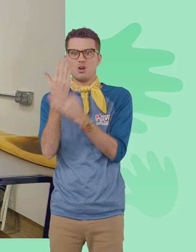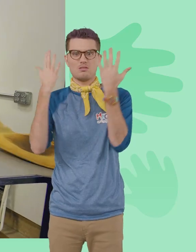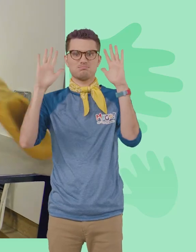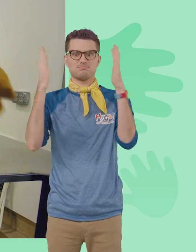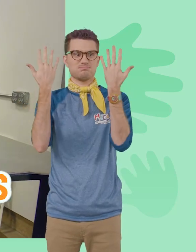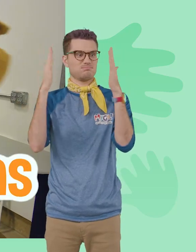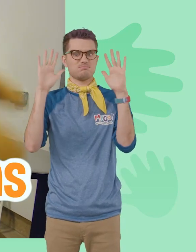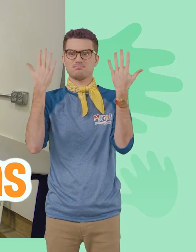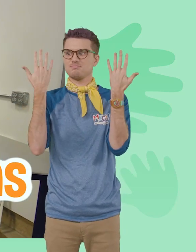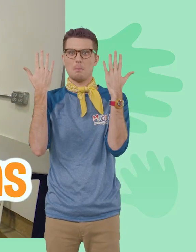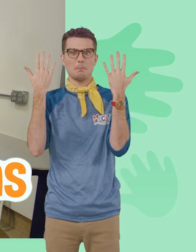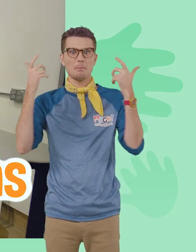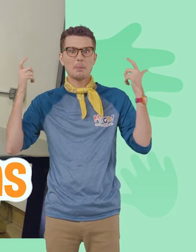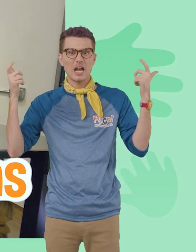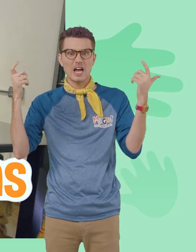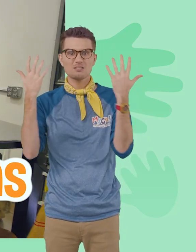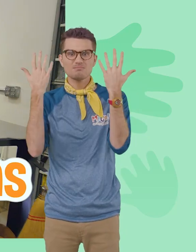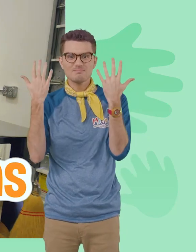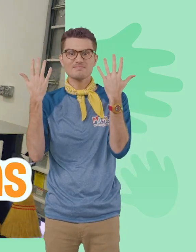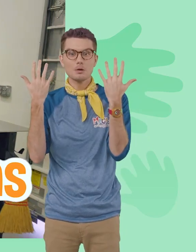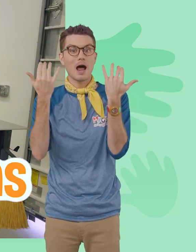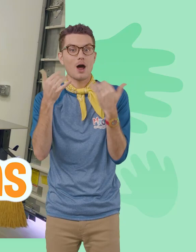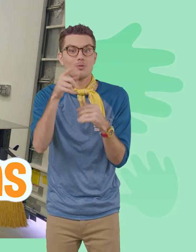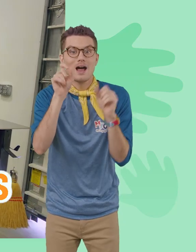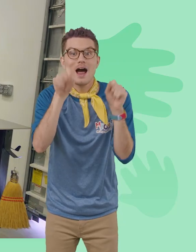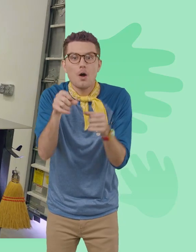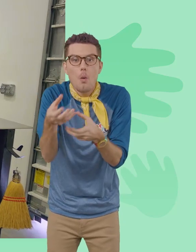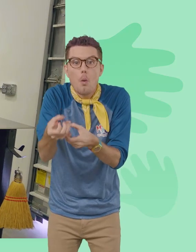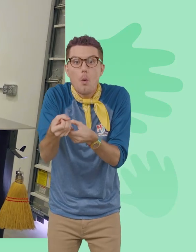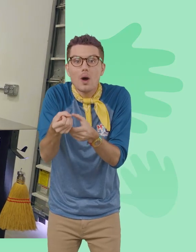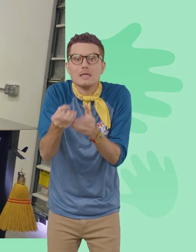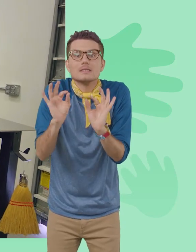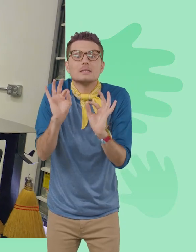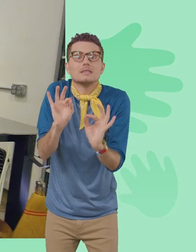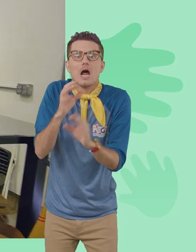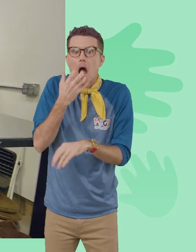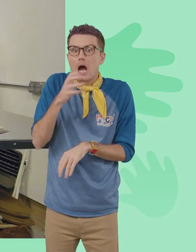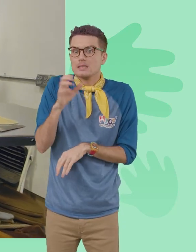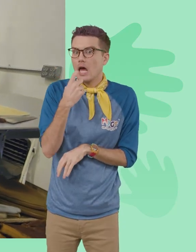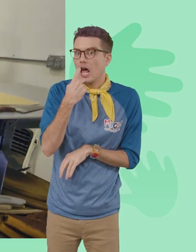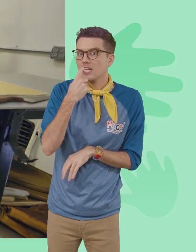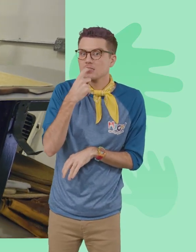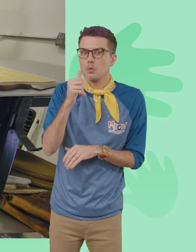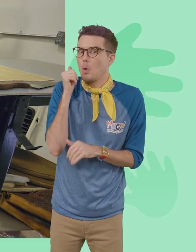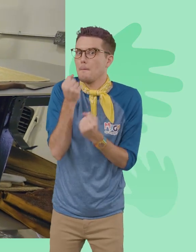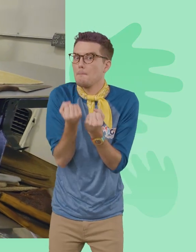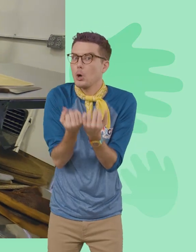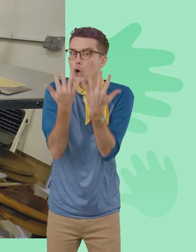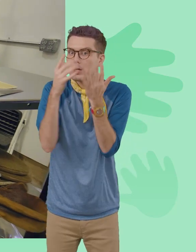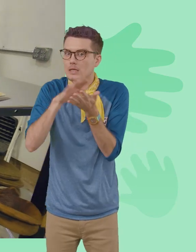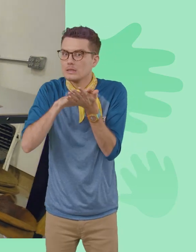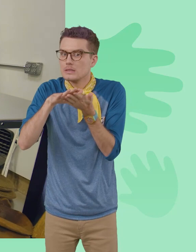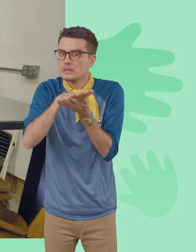big mittens. So then you can hold a nice hot glass